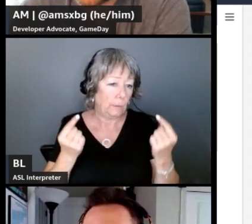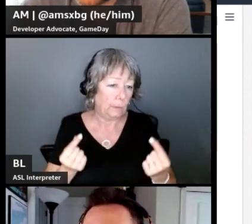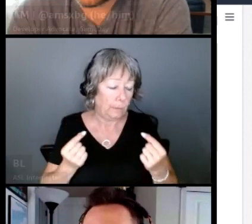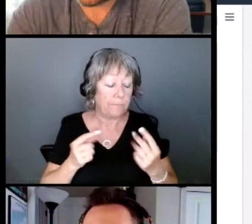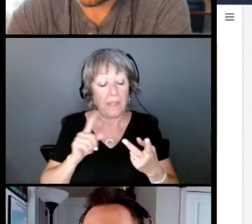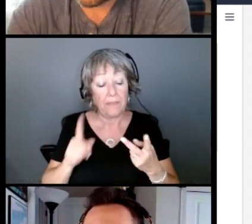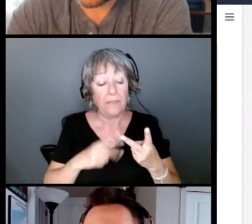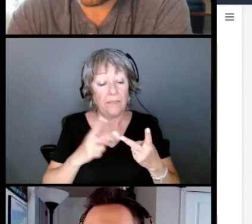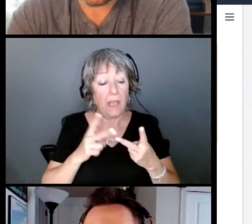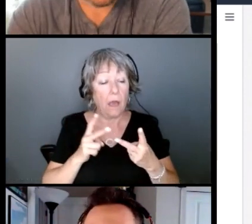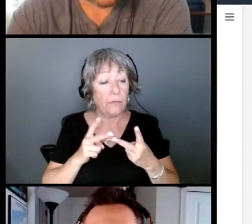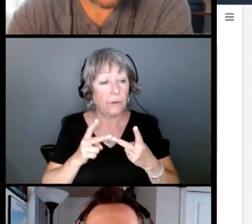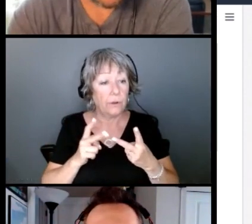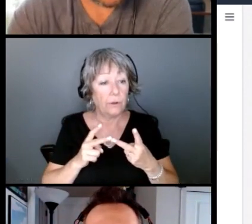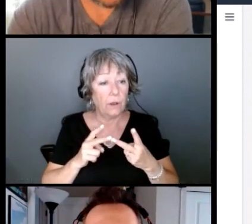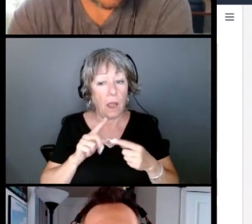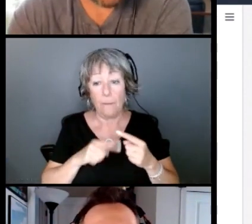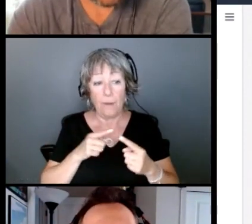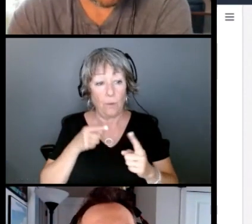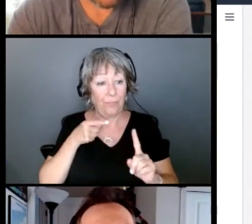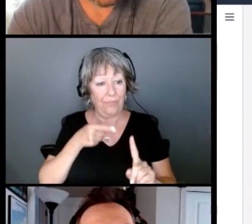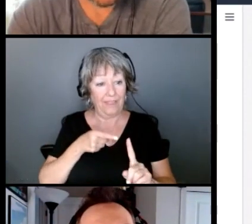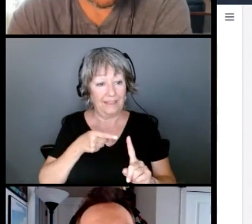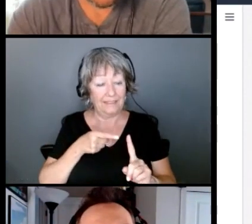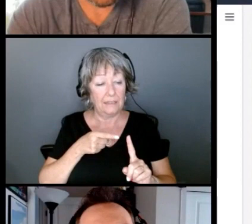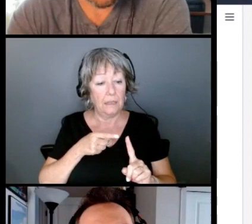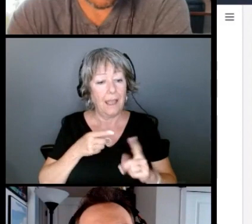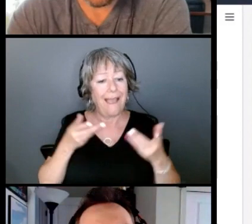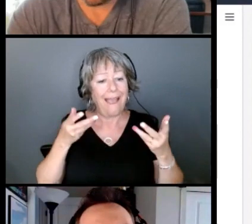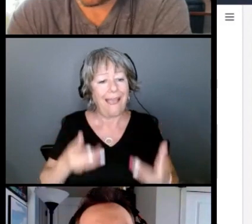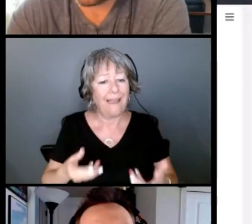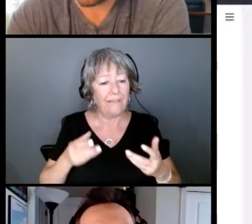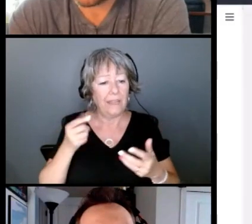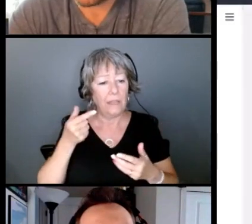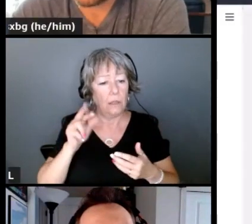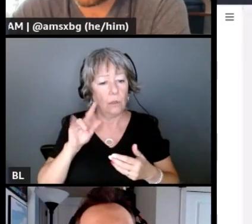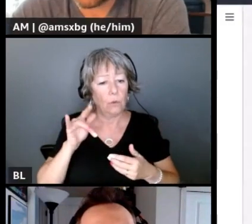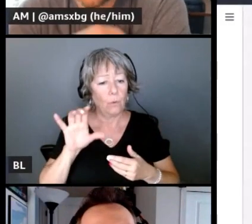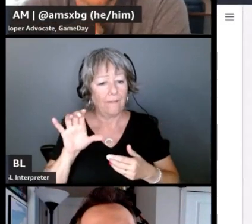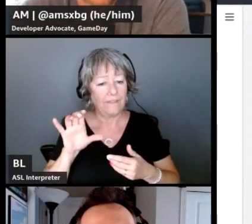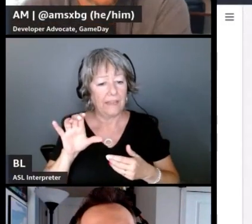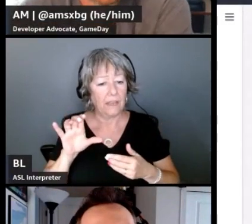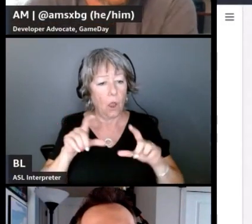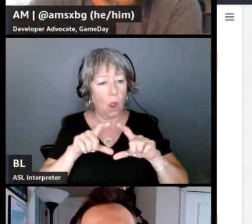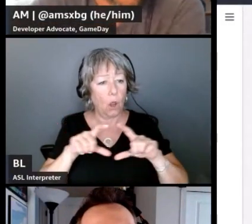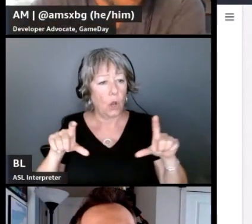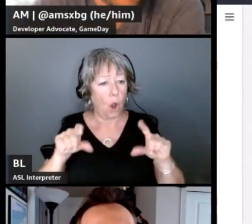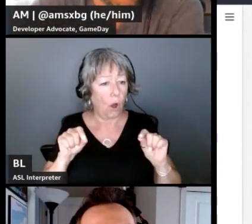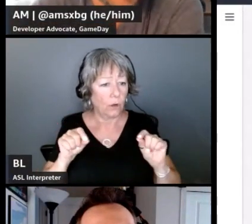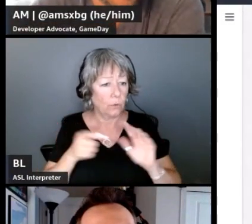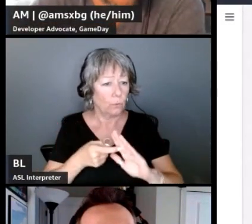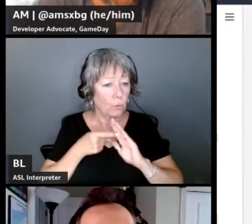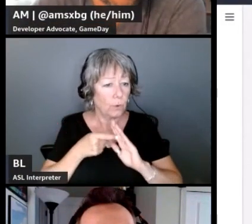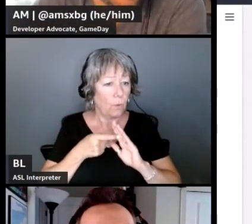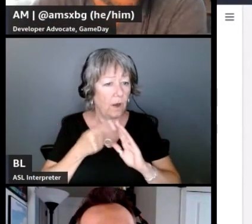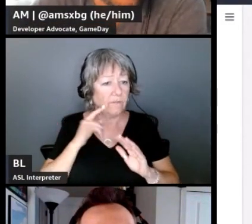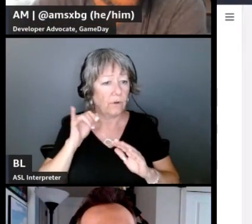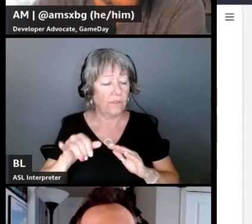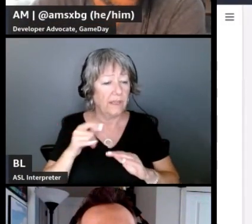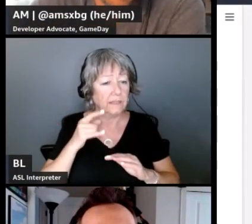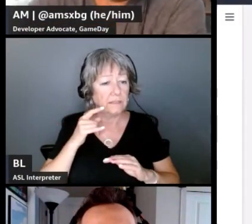other about this is there a heavy graphic card requirement for this process to run a CloudFormation